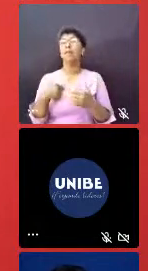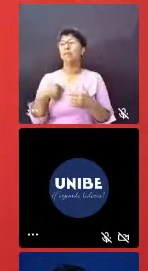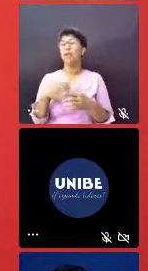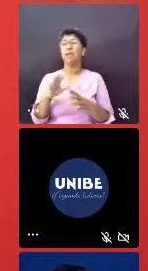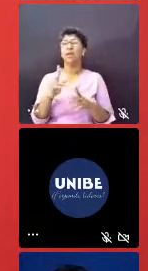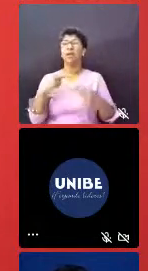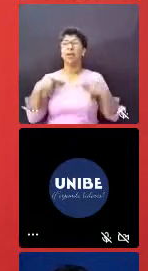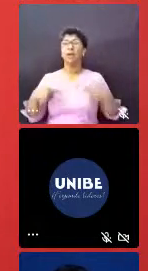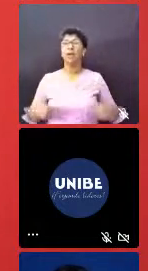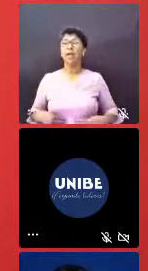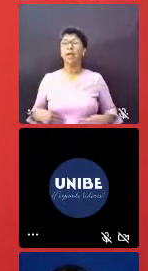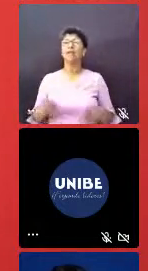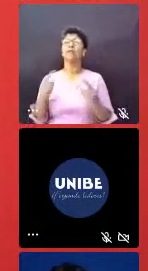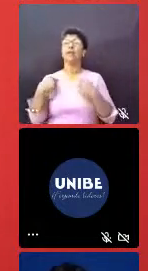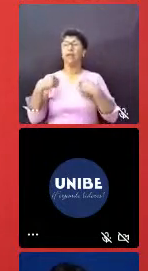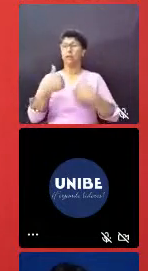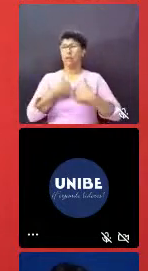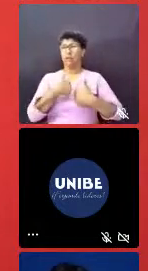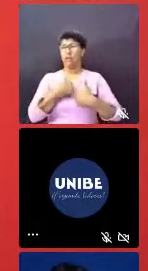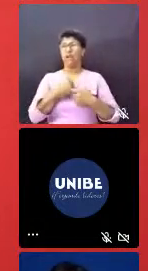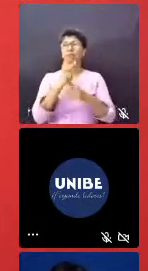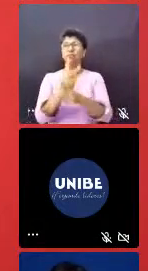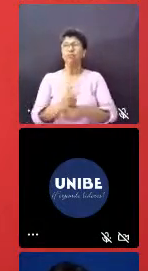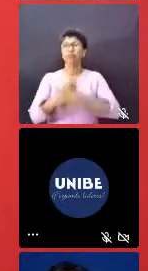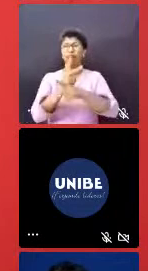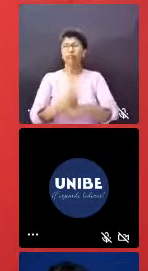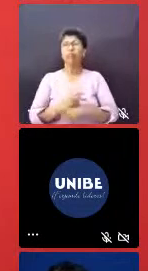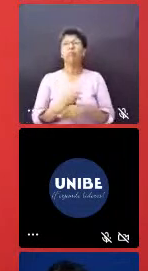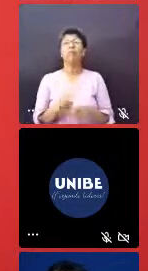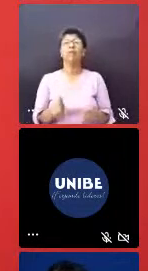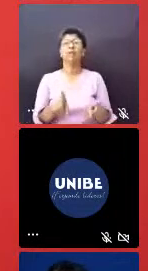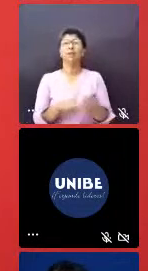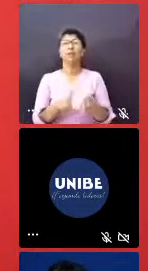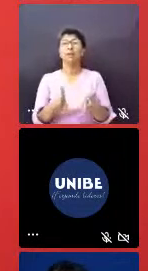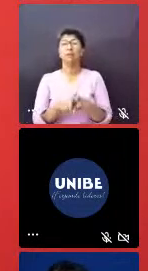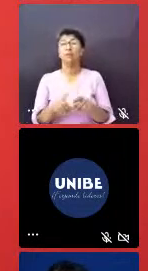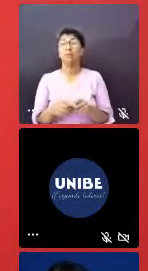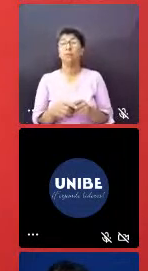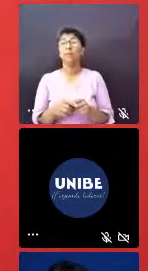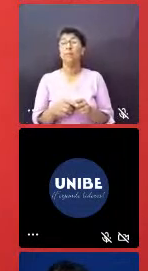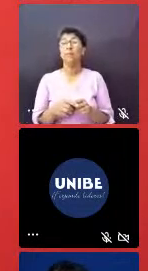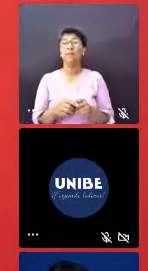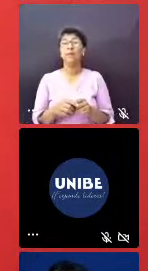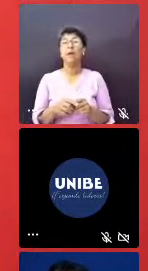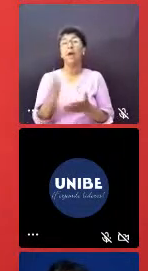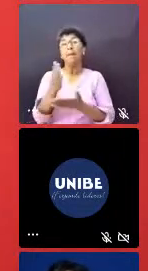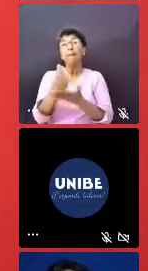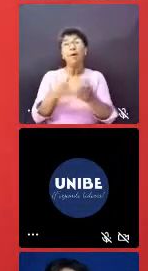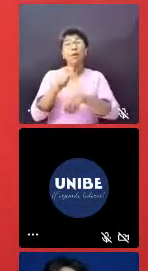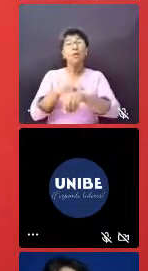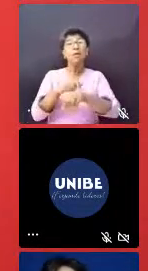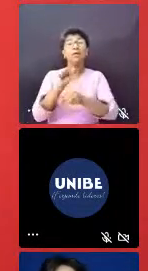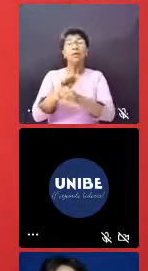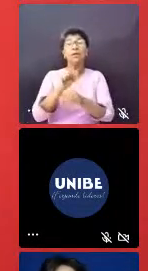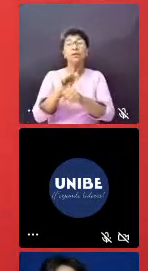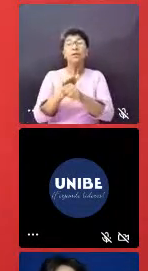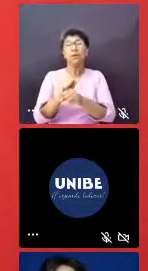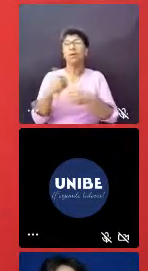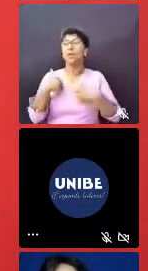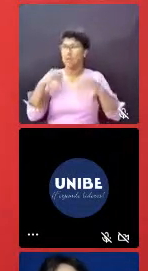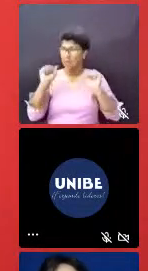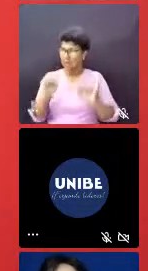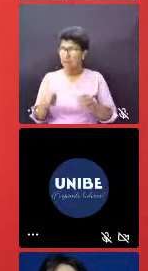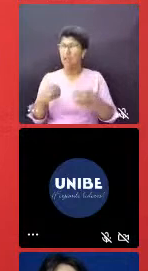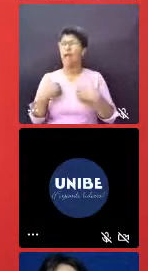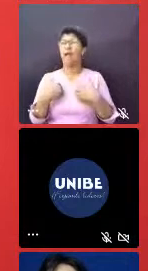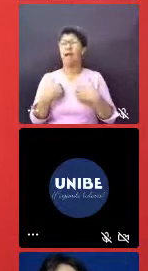health in that time and perhaps even maintain a part-time job. This is especially